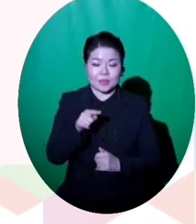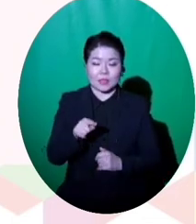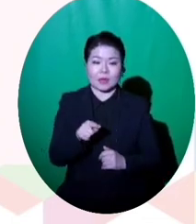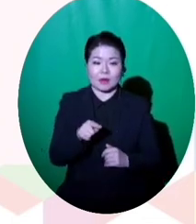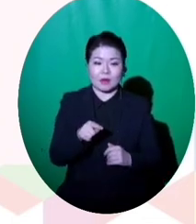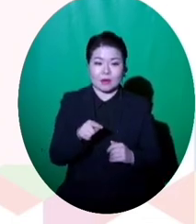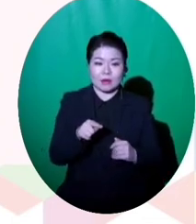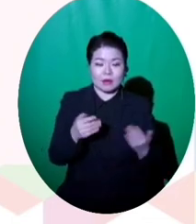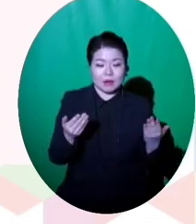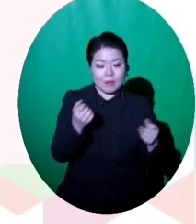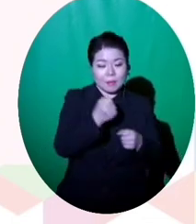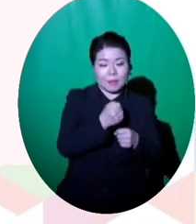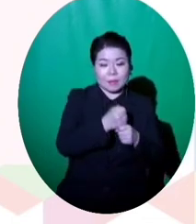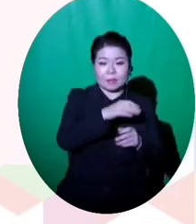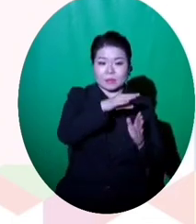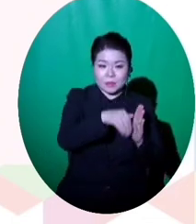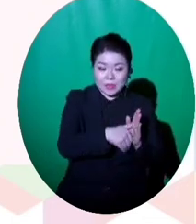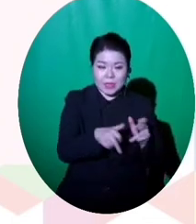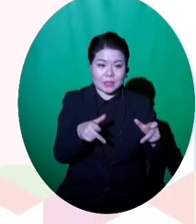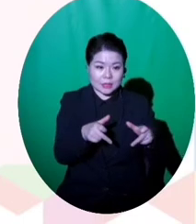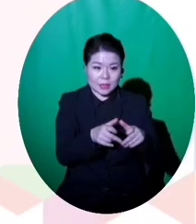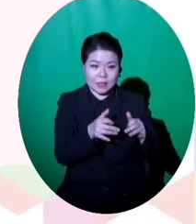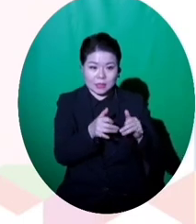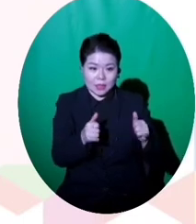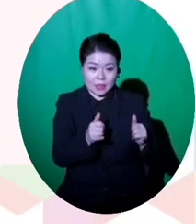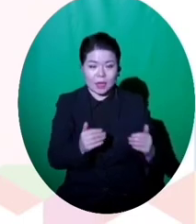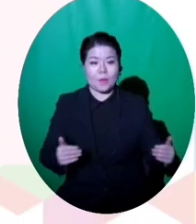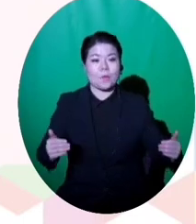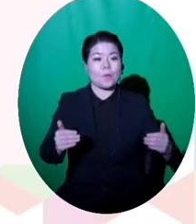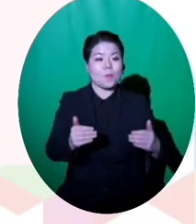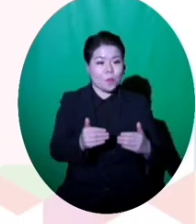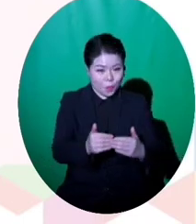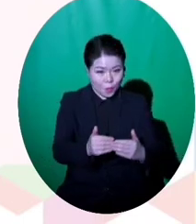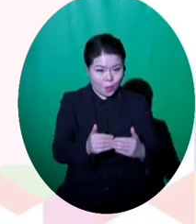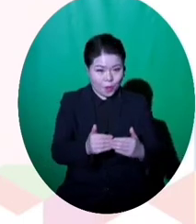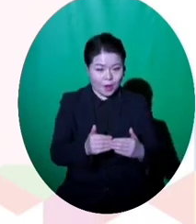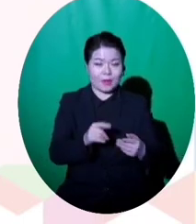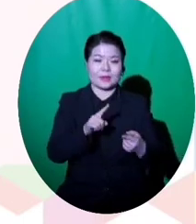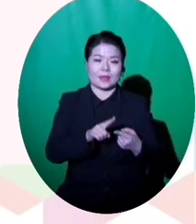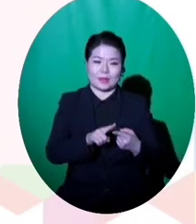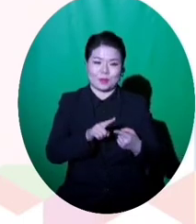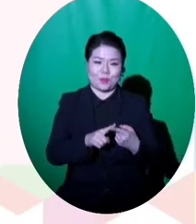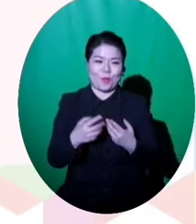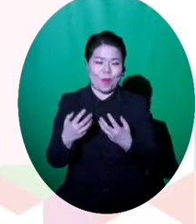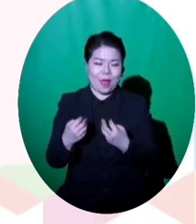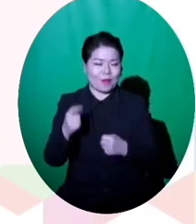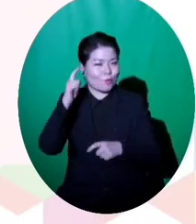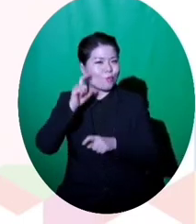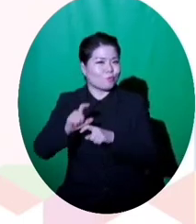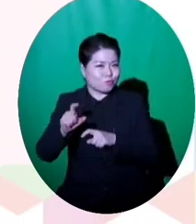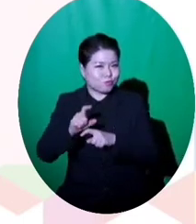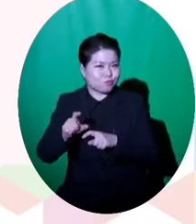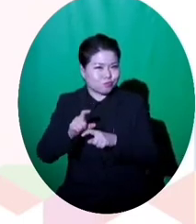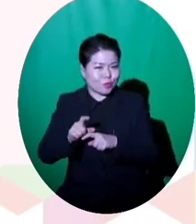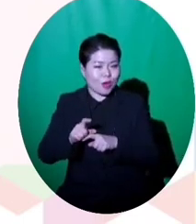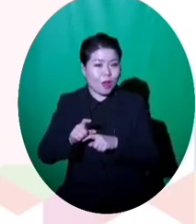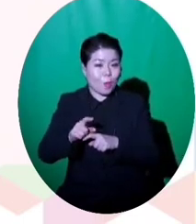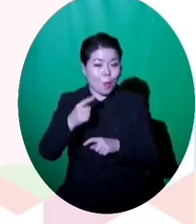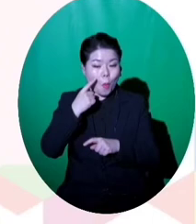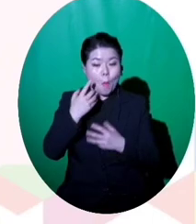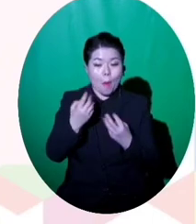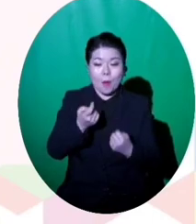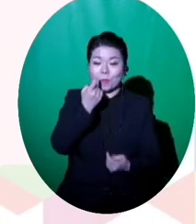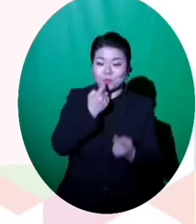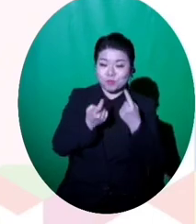I'm learning a lot. And maybe we can come back to this question of care and disability in the Q&A. But